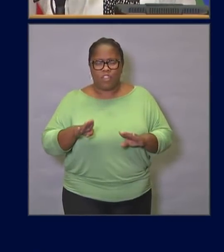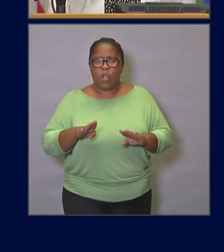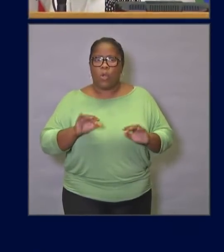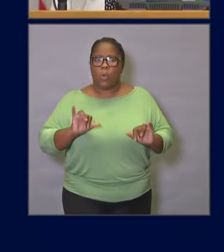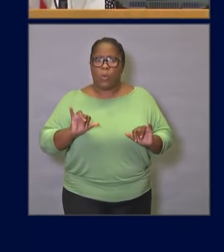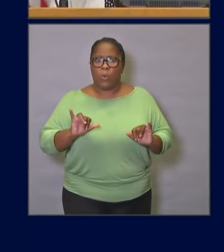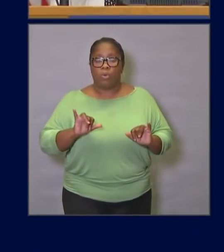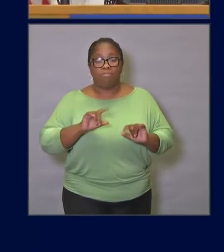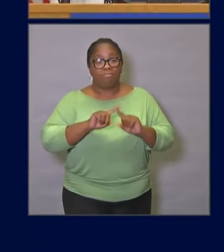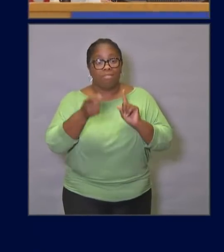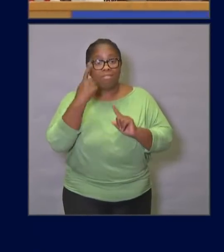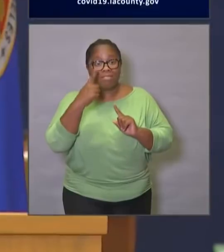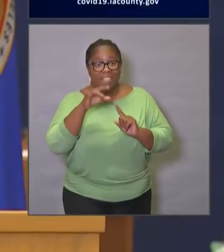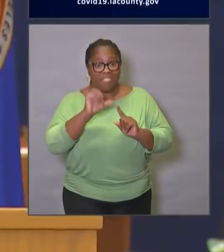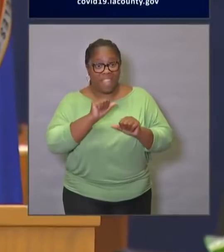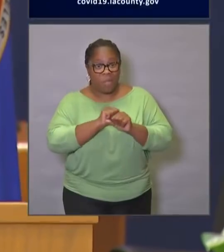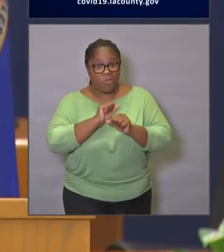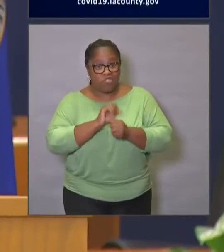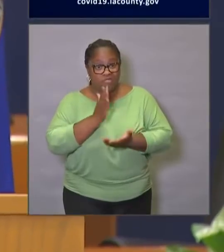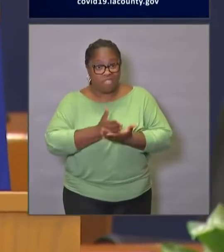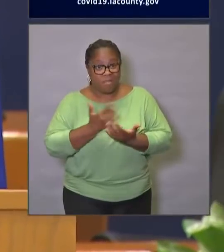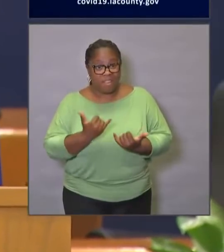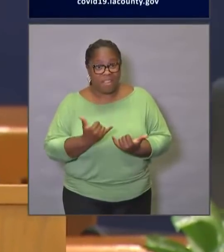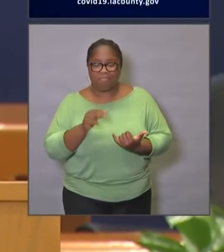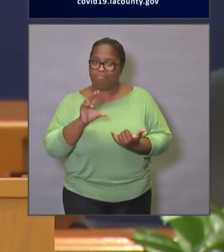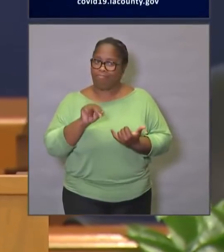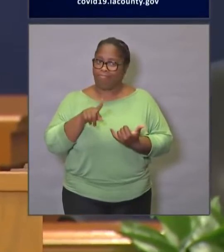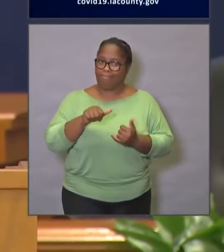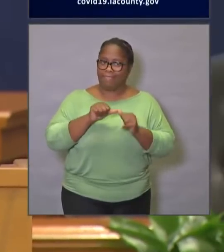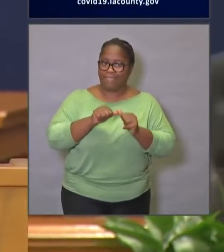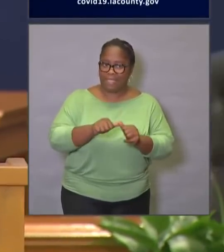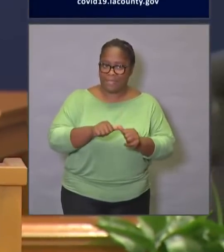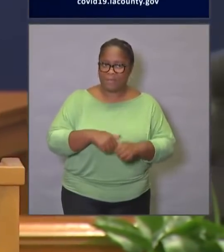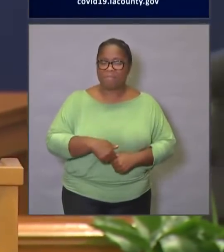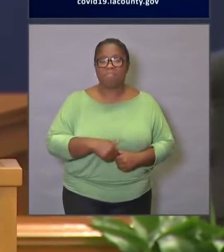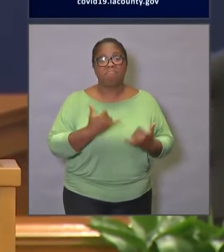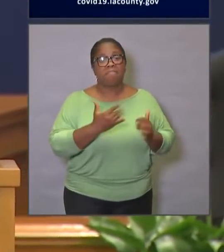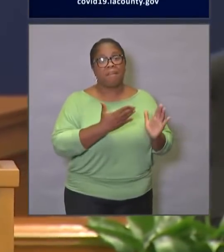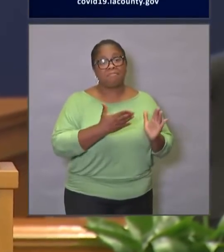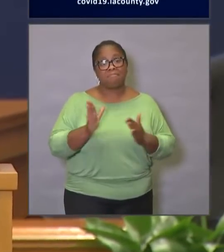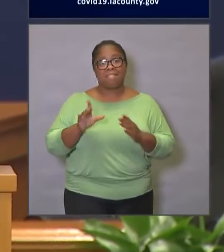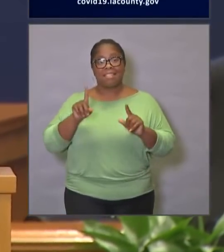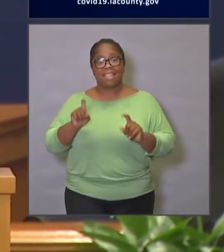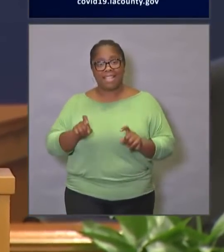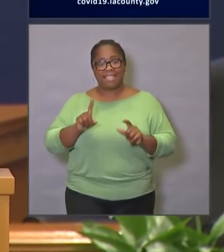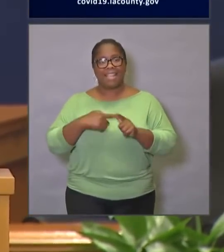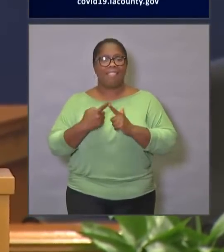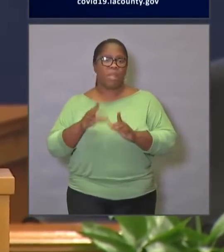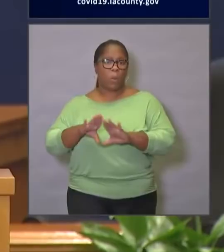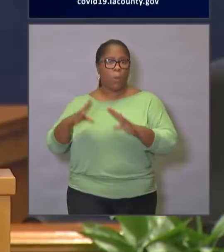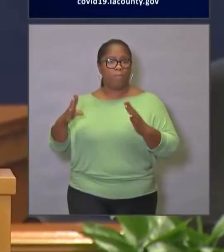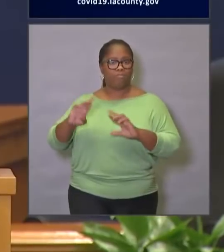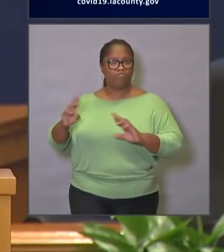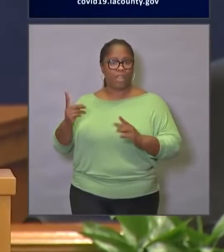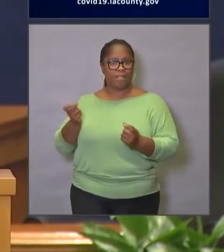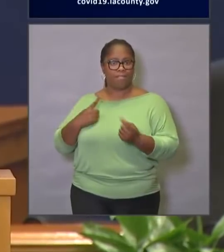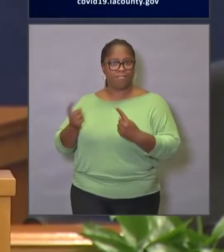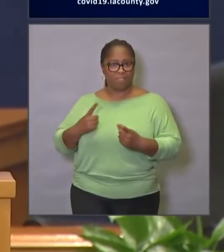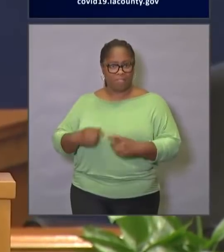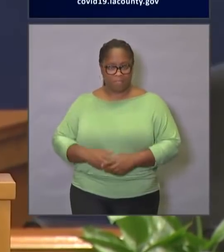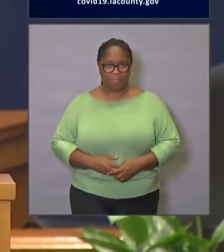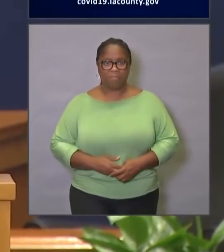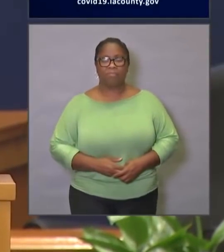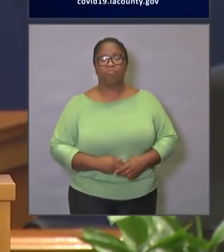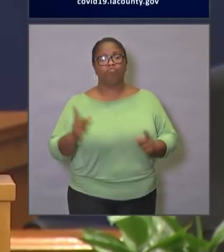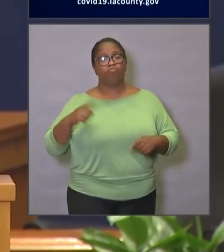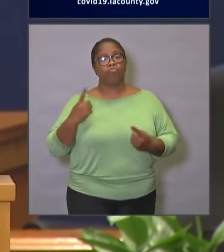to continue. I'll shift now to a focus briefly on testing, and then we'll turn it over for questions. Over the past